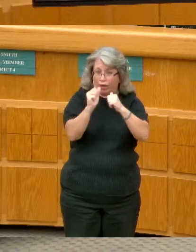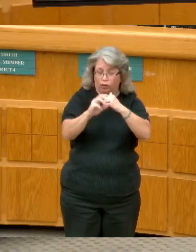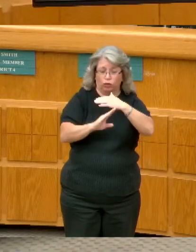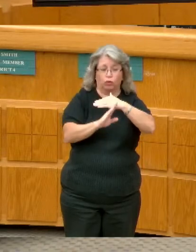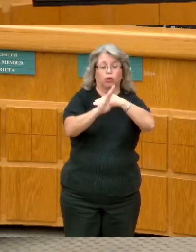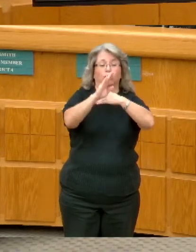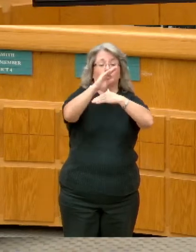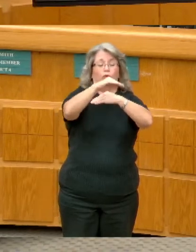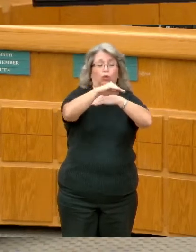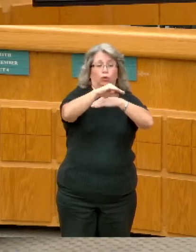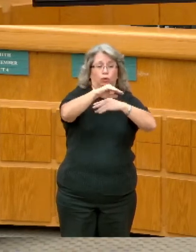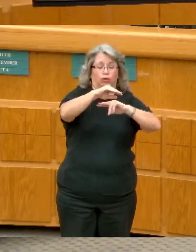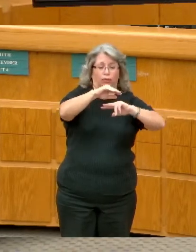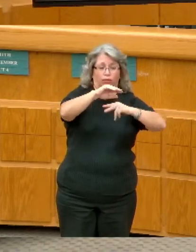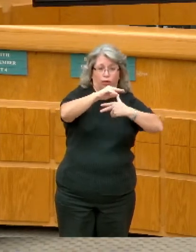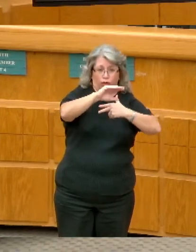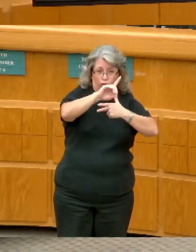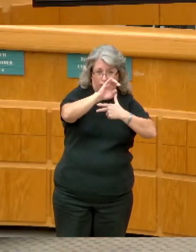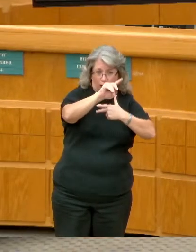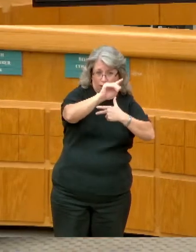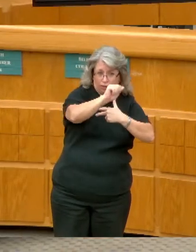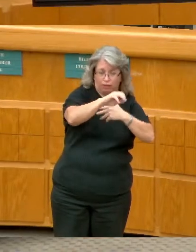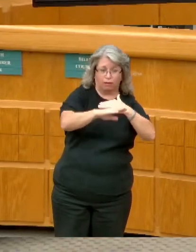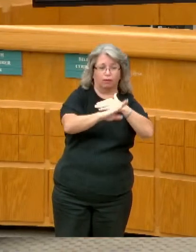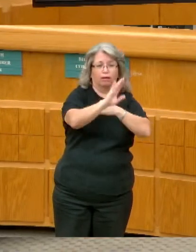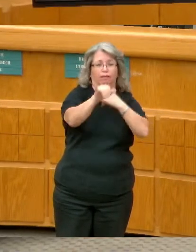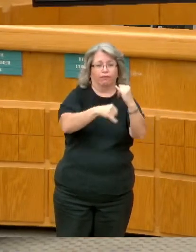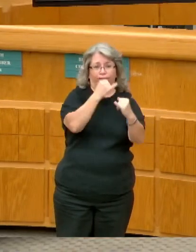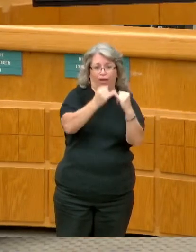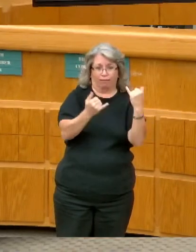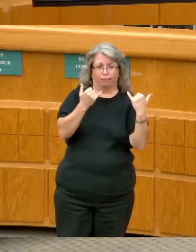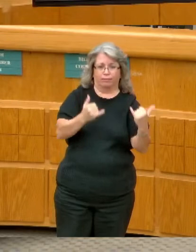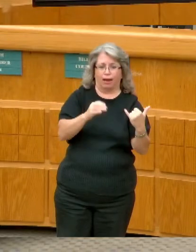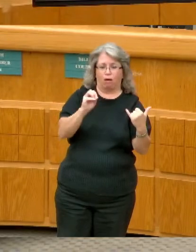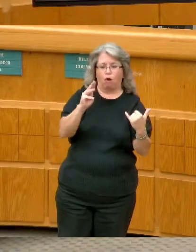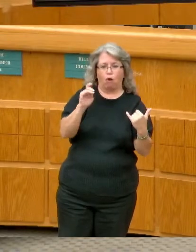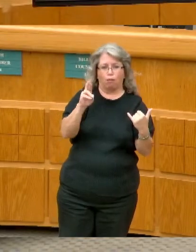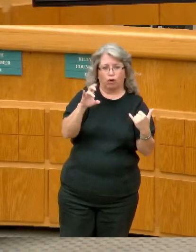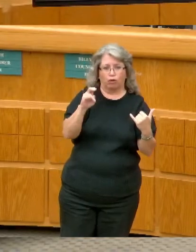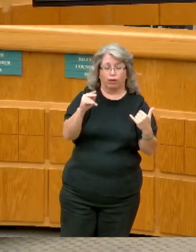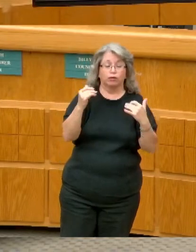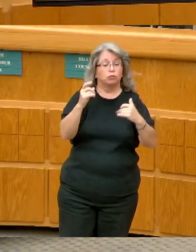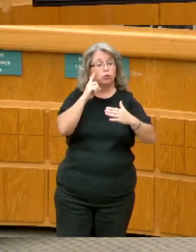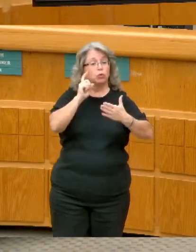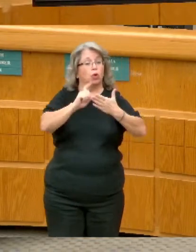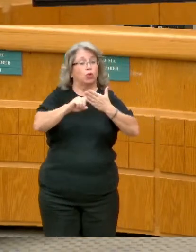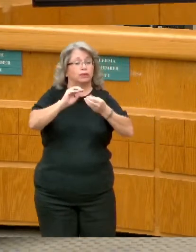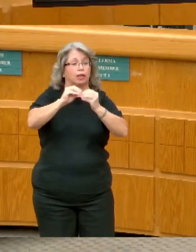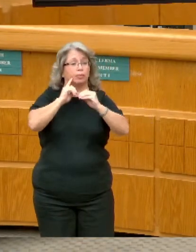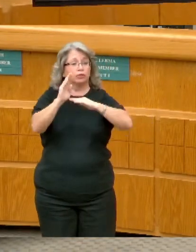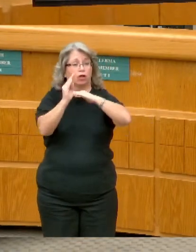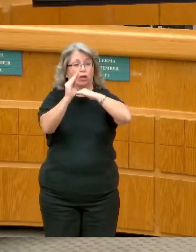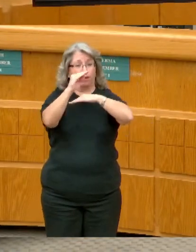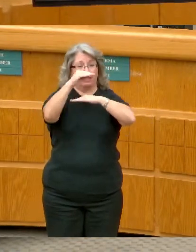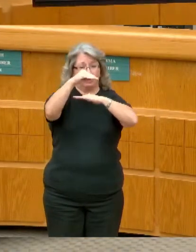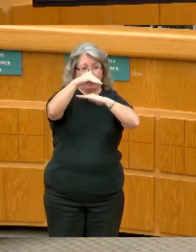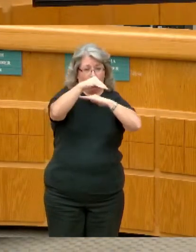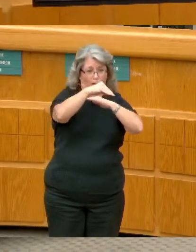Delta wave, and then finally the Omicron wave. And now you see the numbers coming down, for a total of